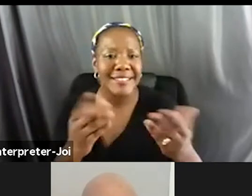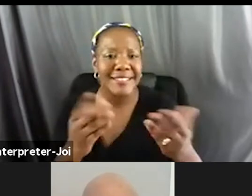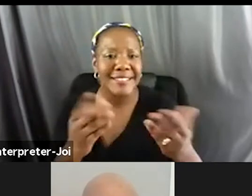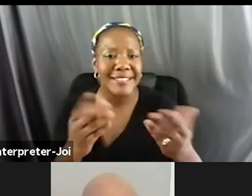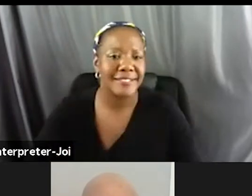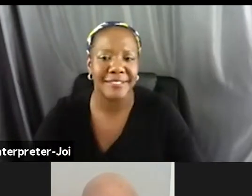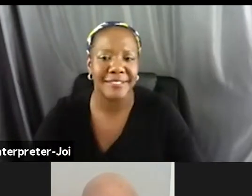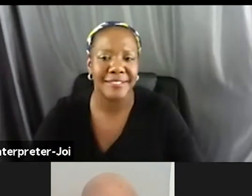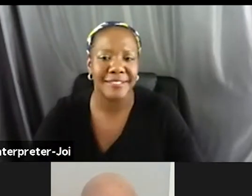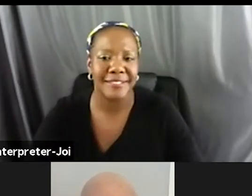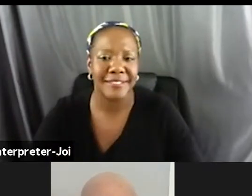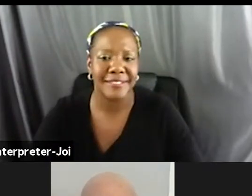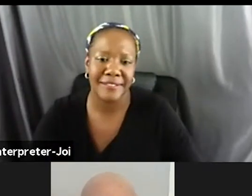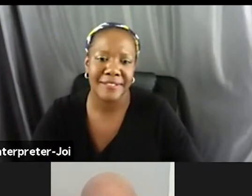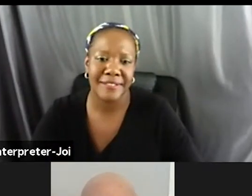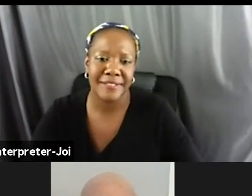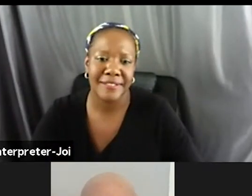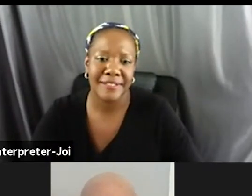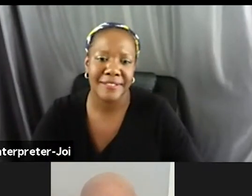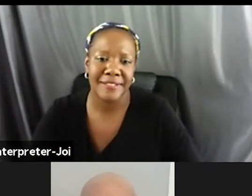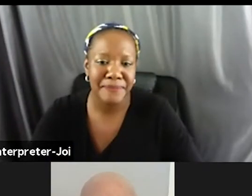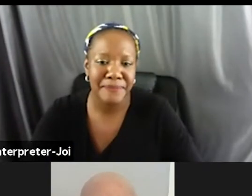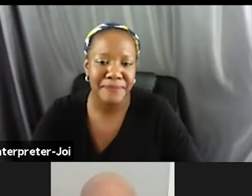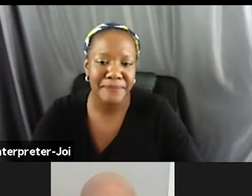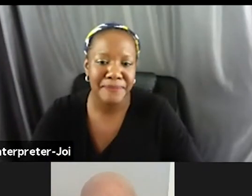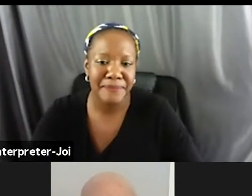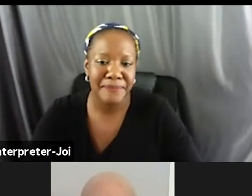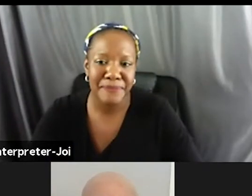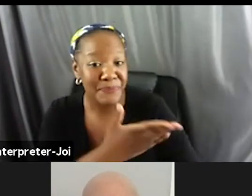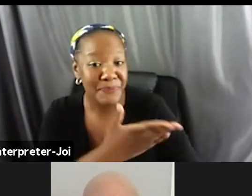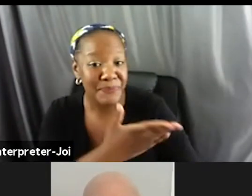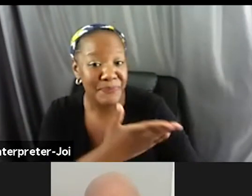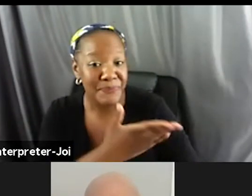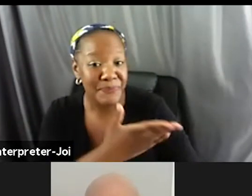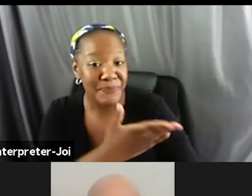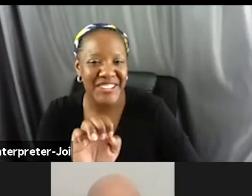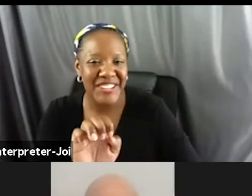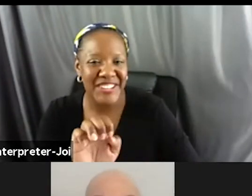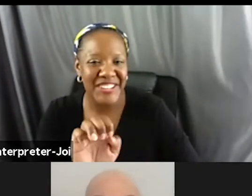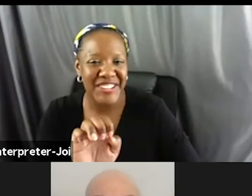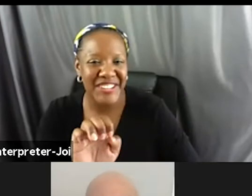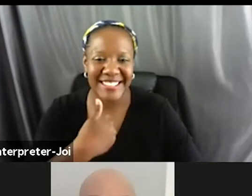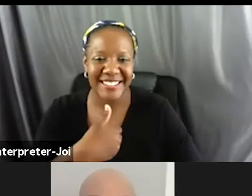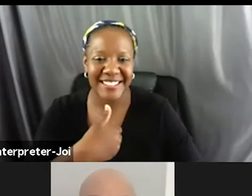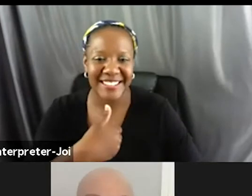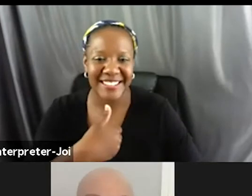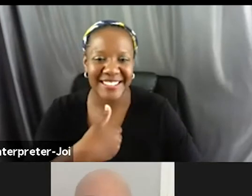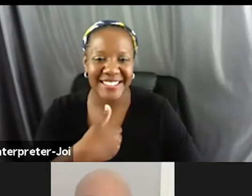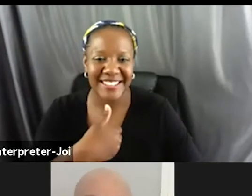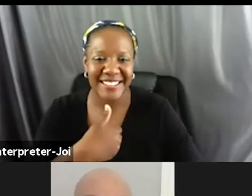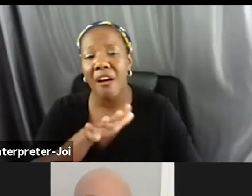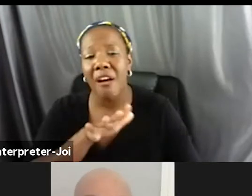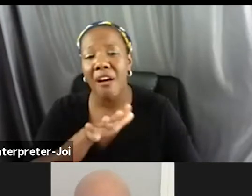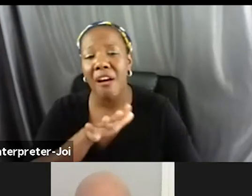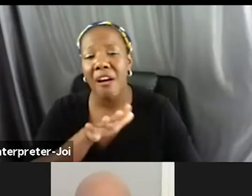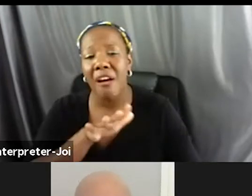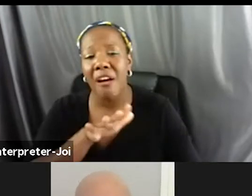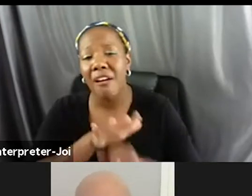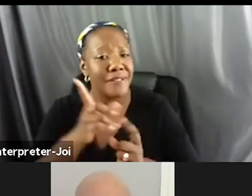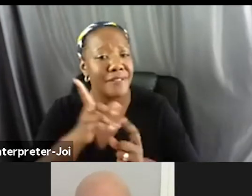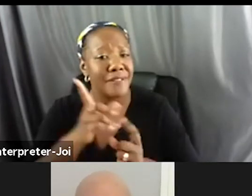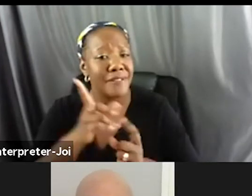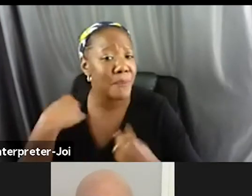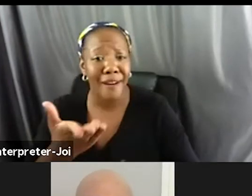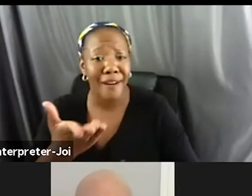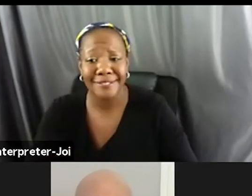Just that you are Community. enough. Sorry. Go ahead, Janice. This is Janice. Just that you are enough, just the way you are, at whatever age